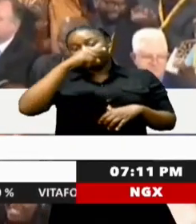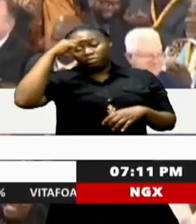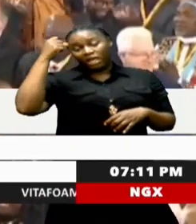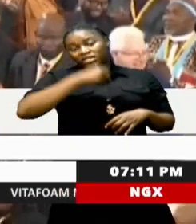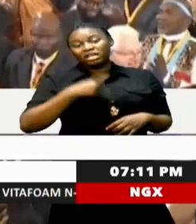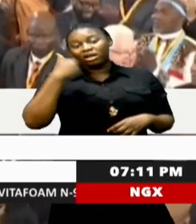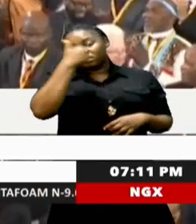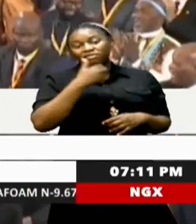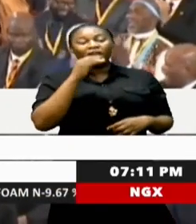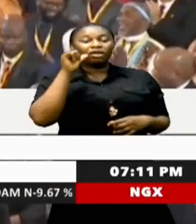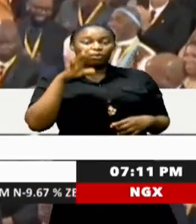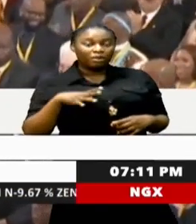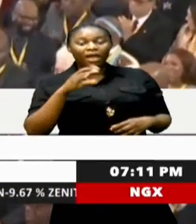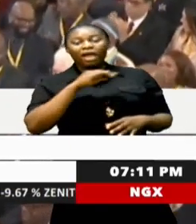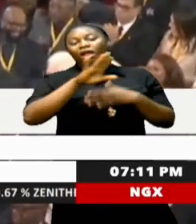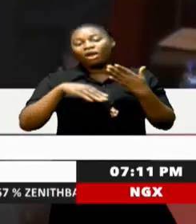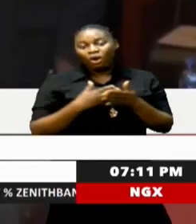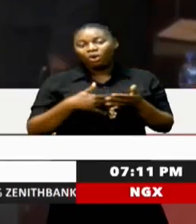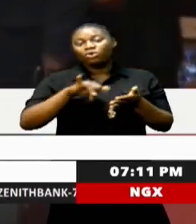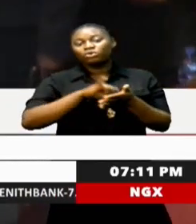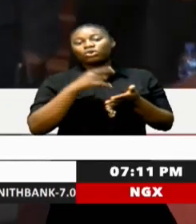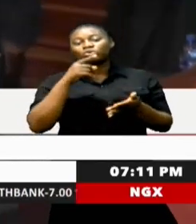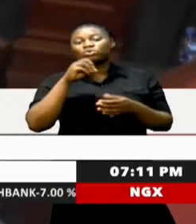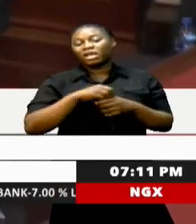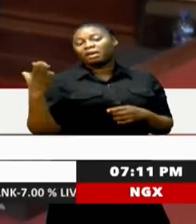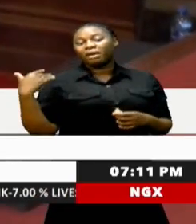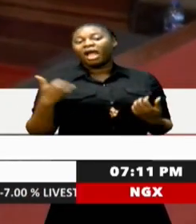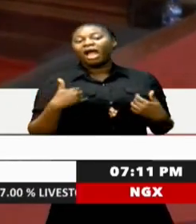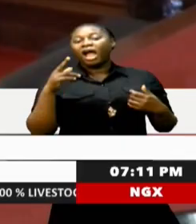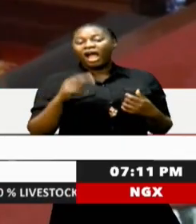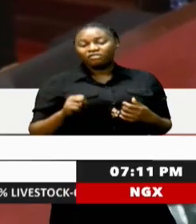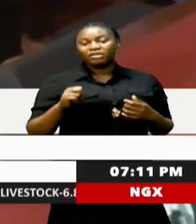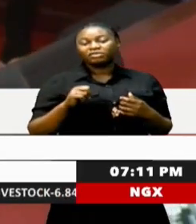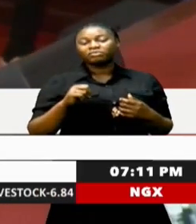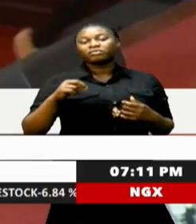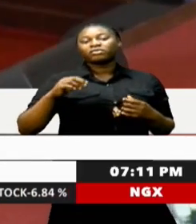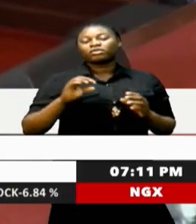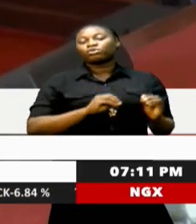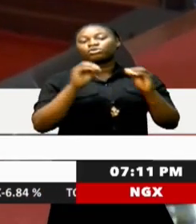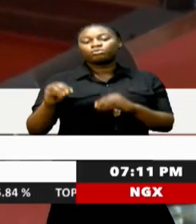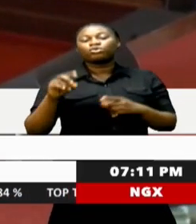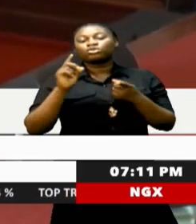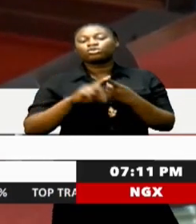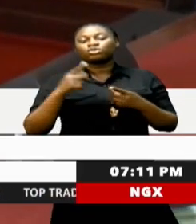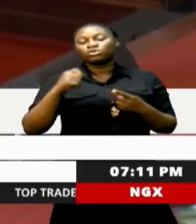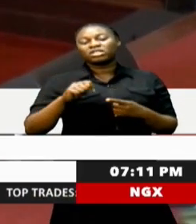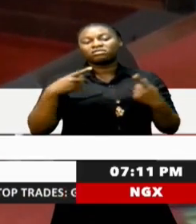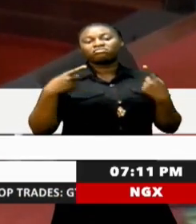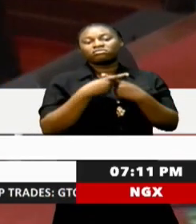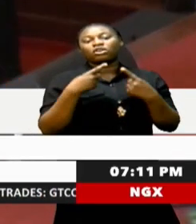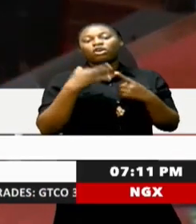Africans and women and all those who in the past had been relegated to the fringes of the nation's